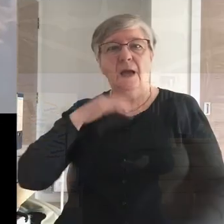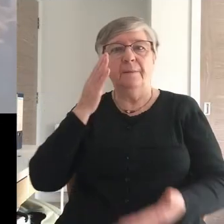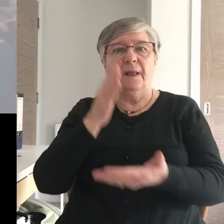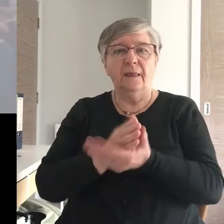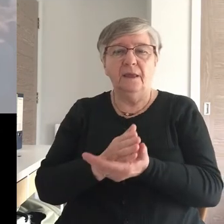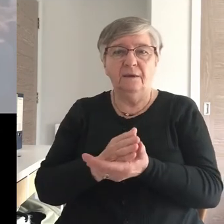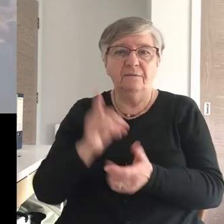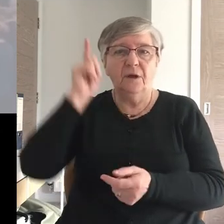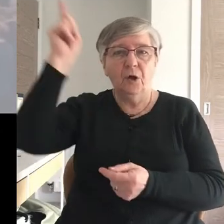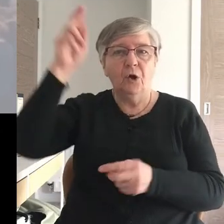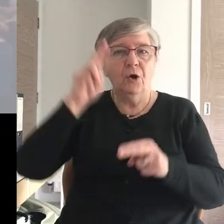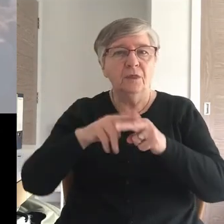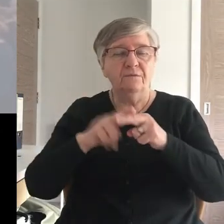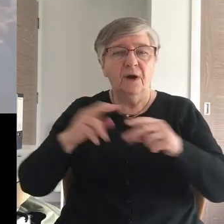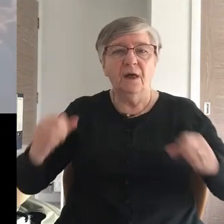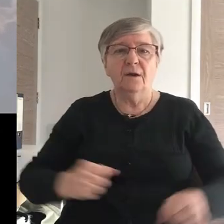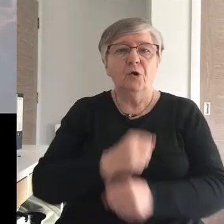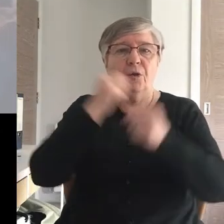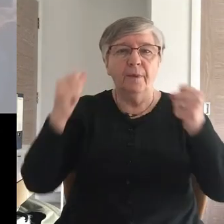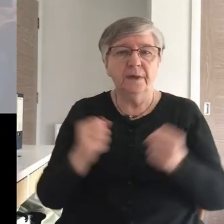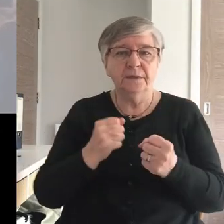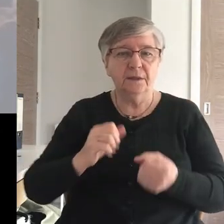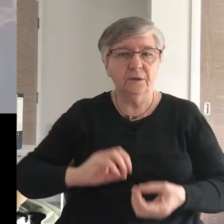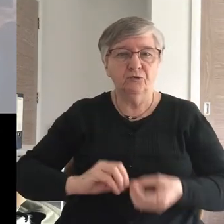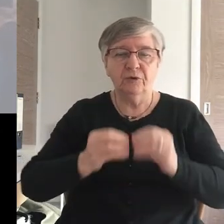I believe in God.